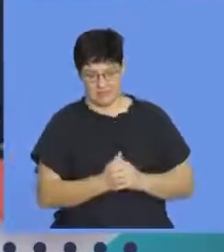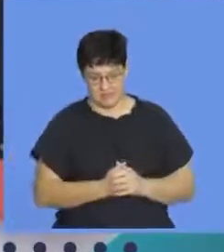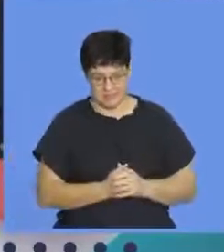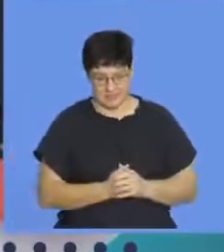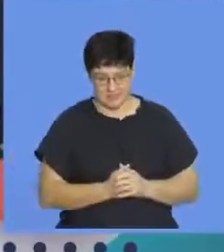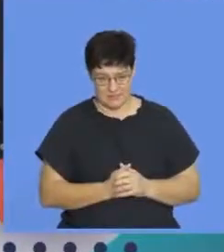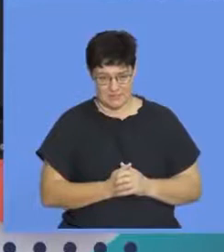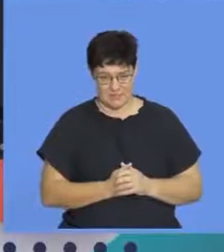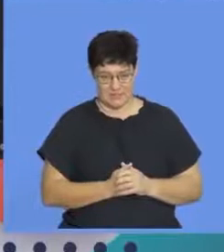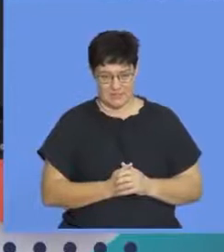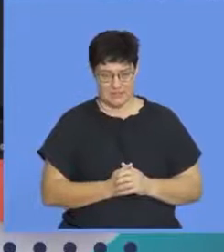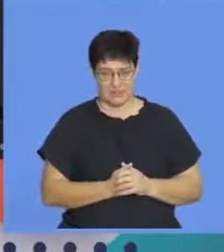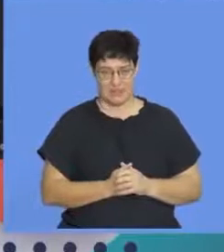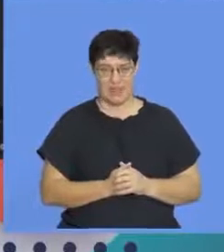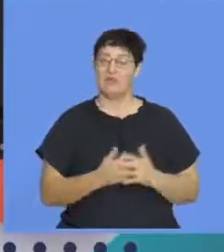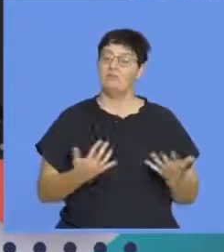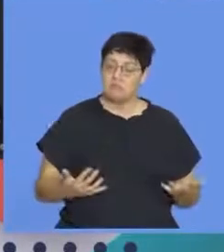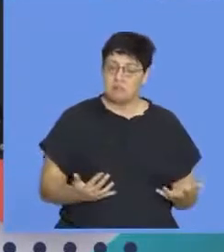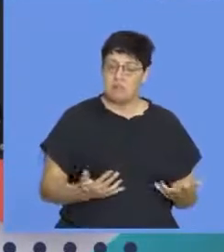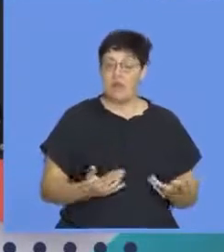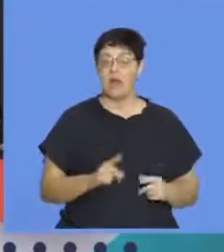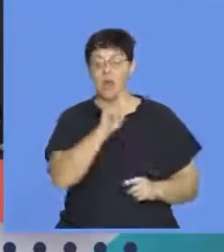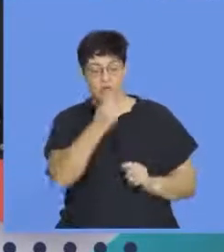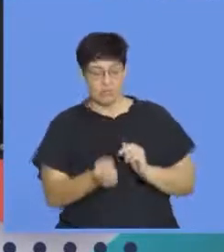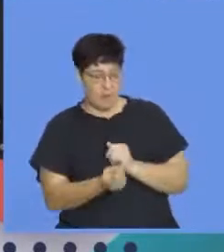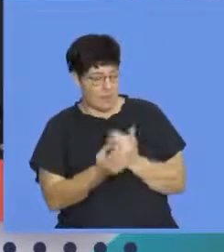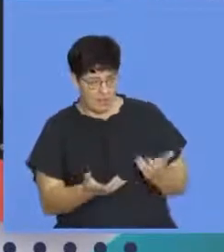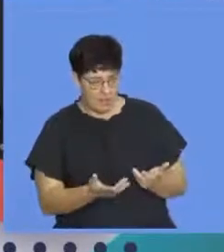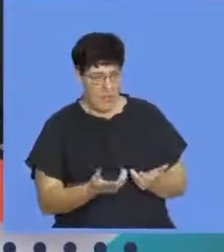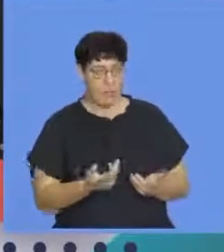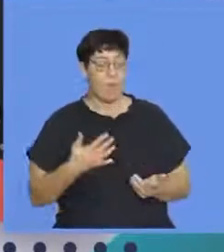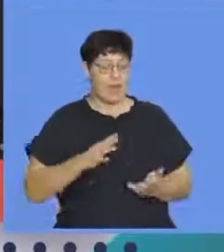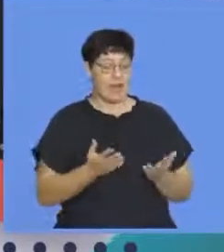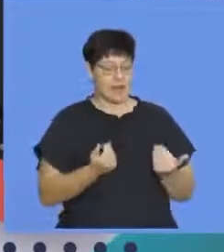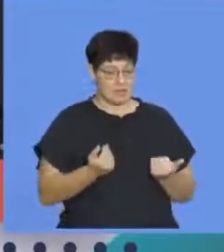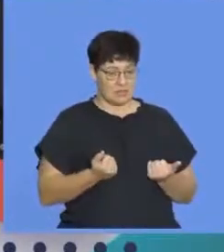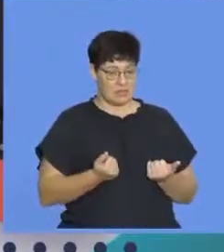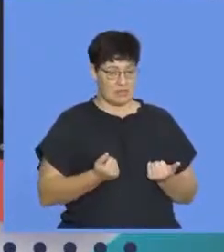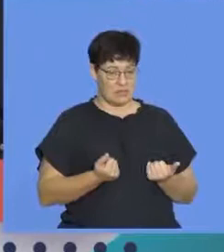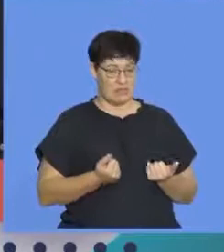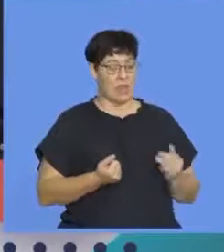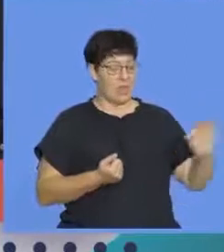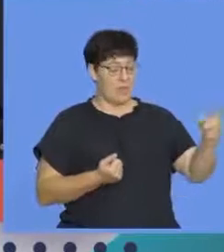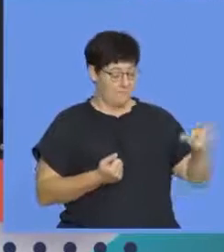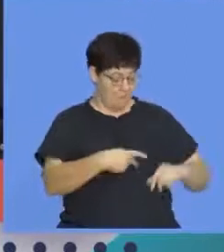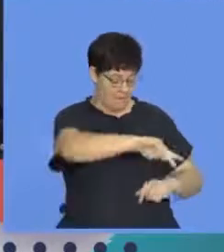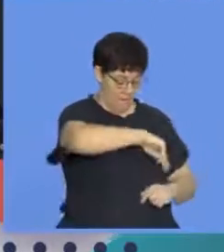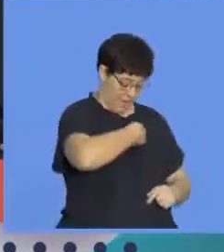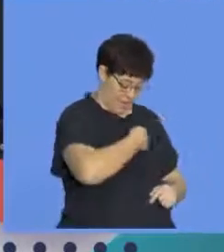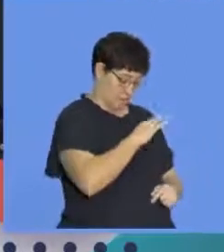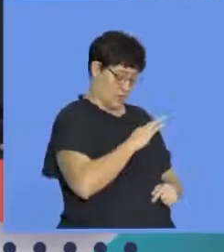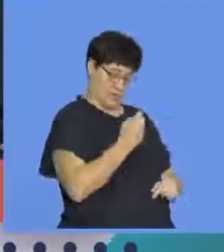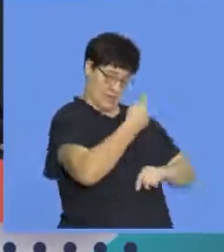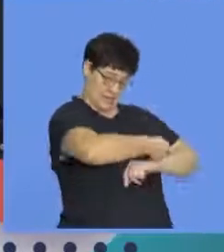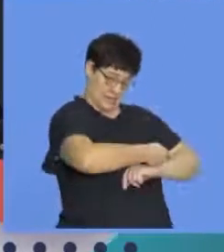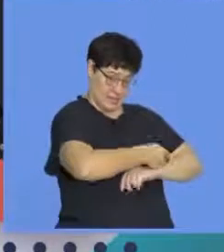are dealing with. But ideally, what we want, what we'd expect is debtors pay us in 30 days and we settle